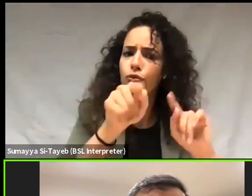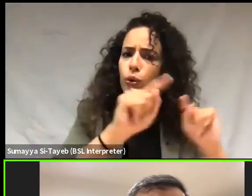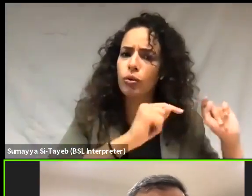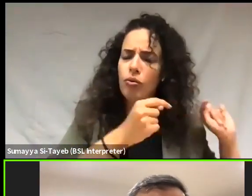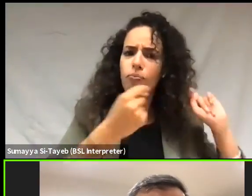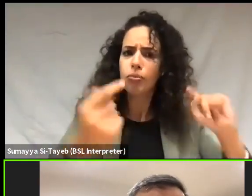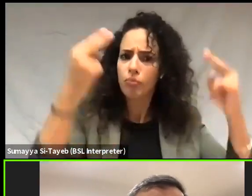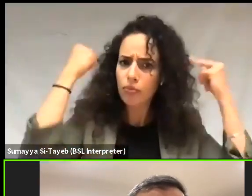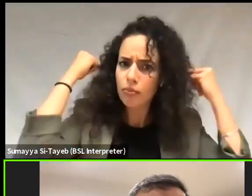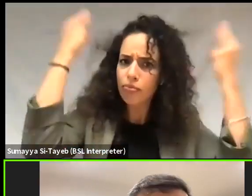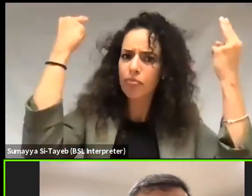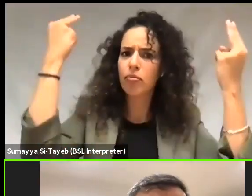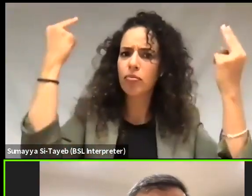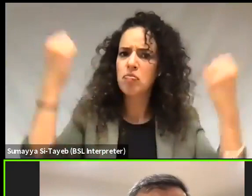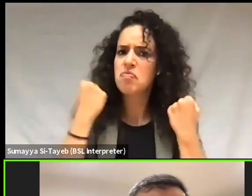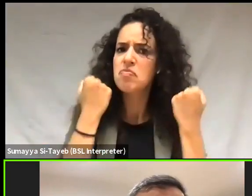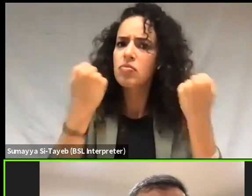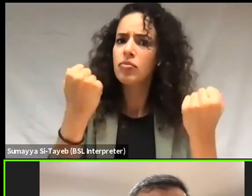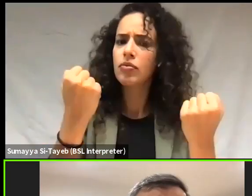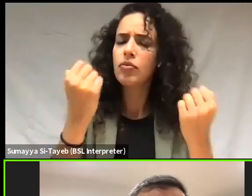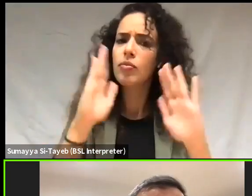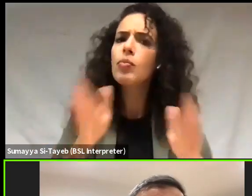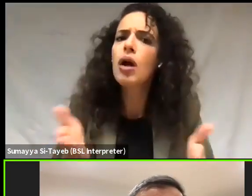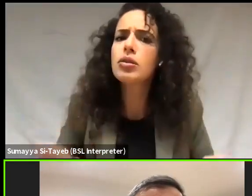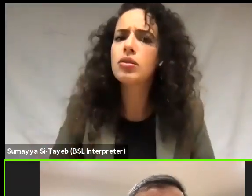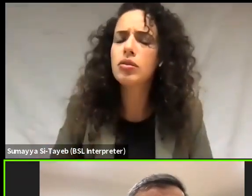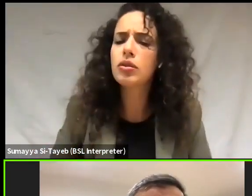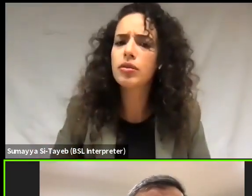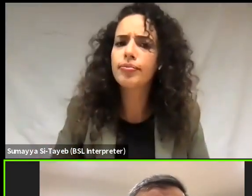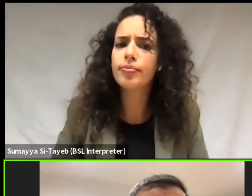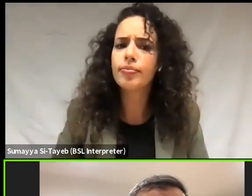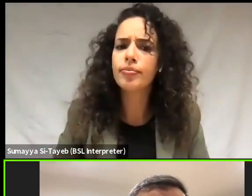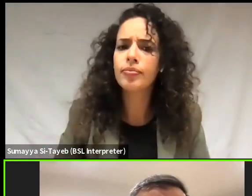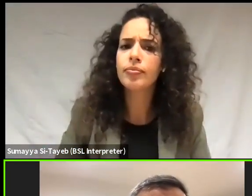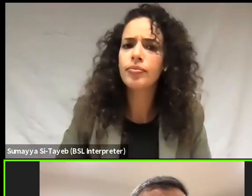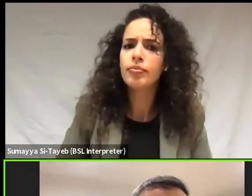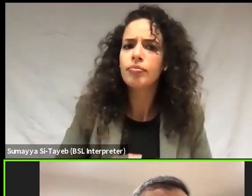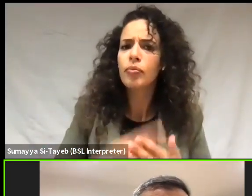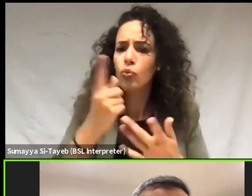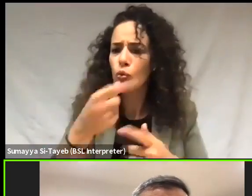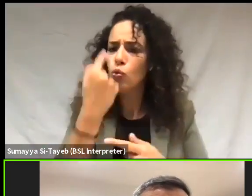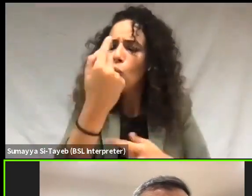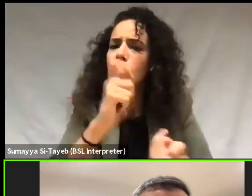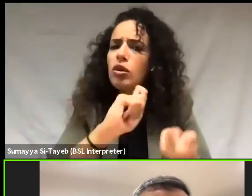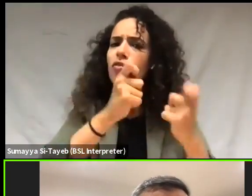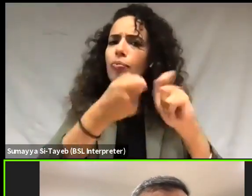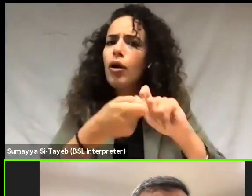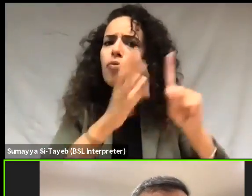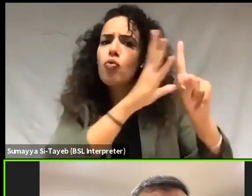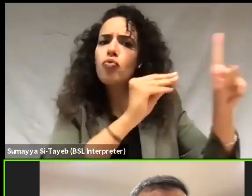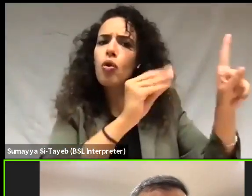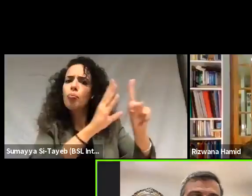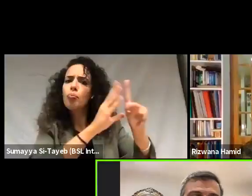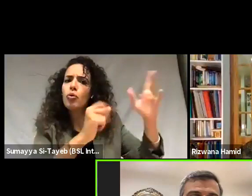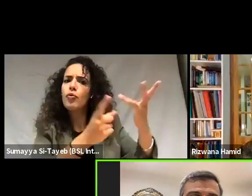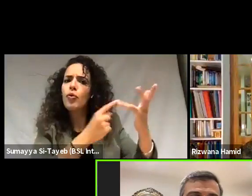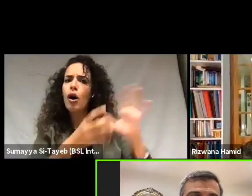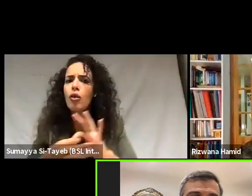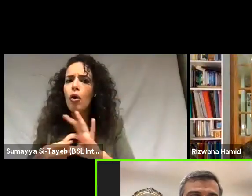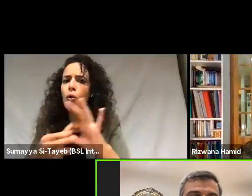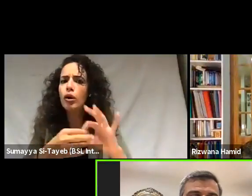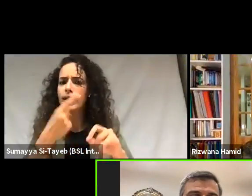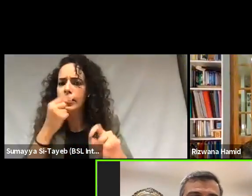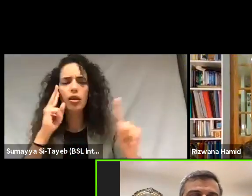and leave this matter, but fight back and be example for other organizations to take